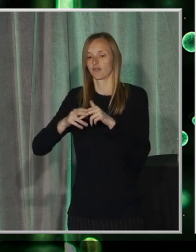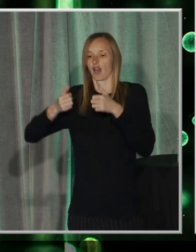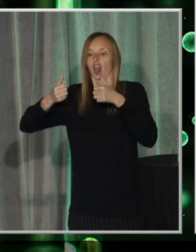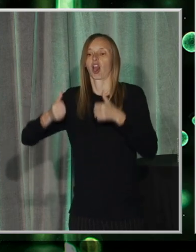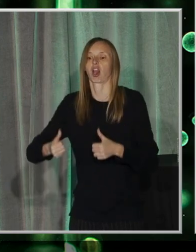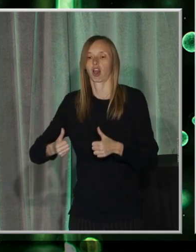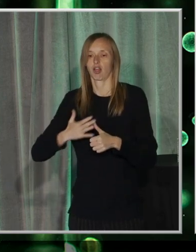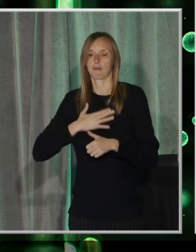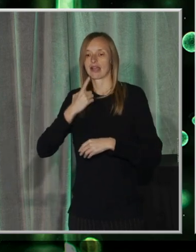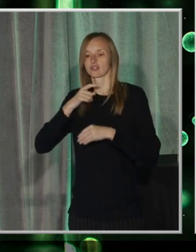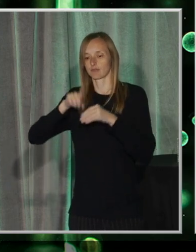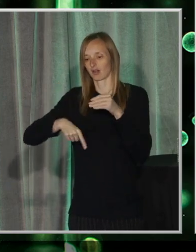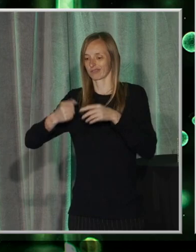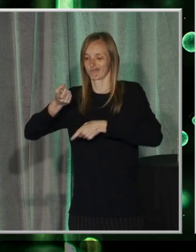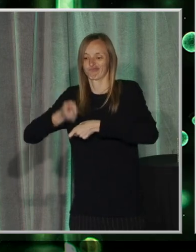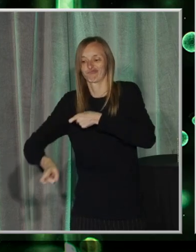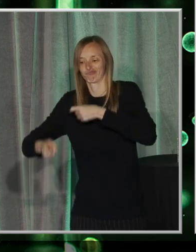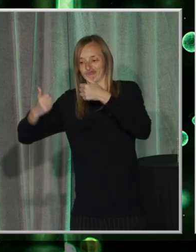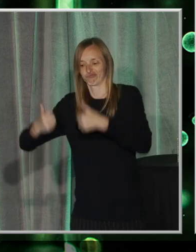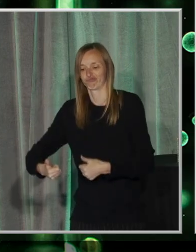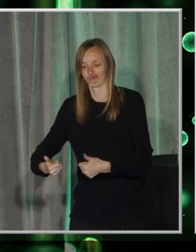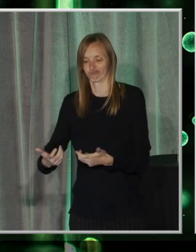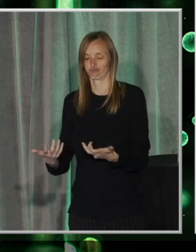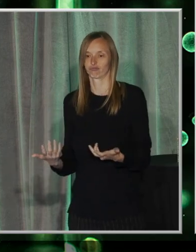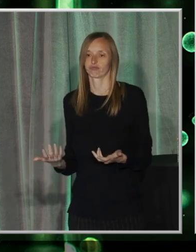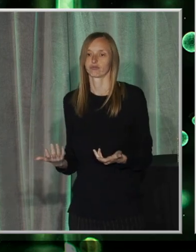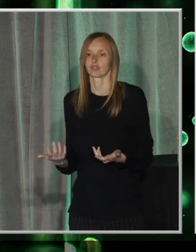deterioration of my tomatoes. So